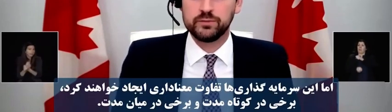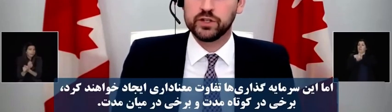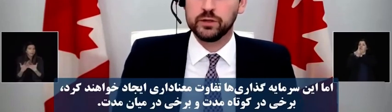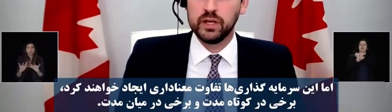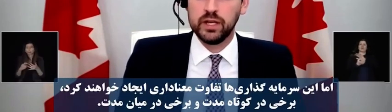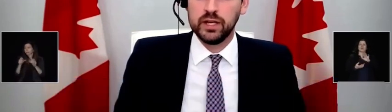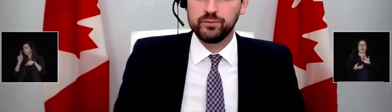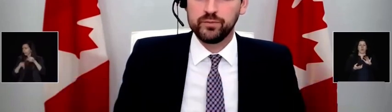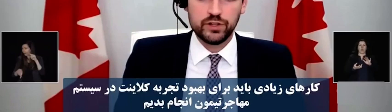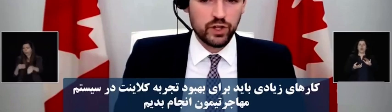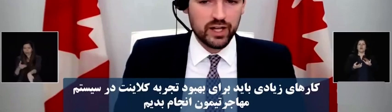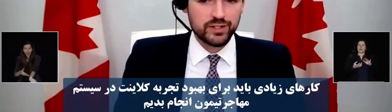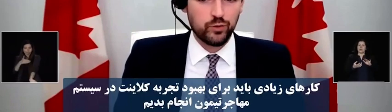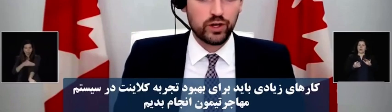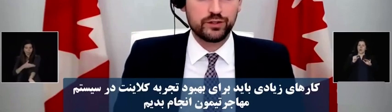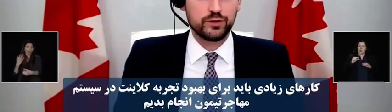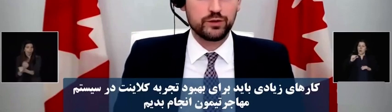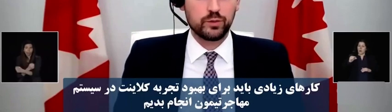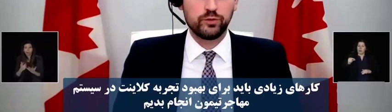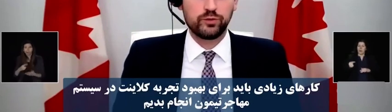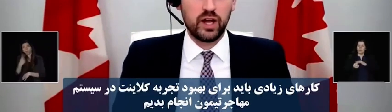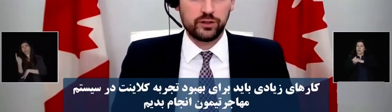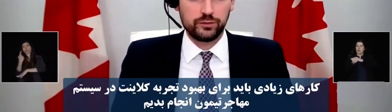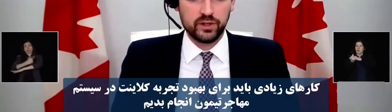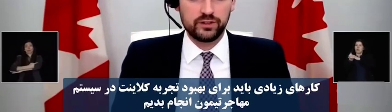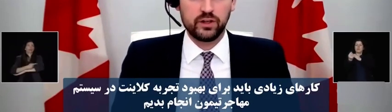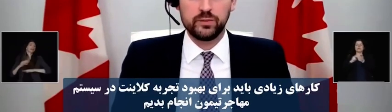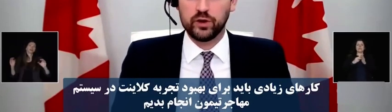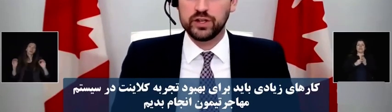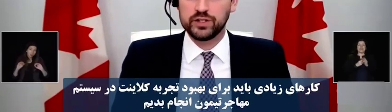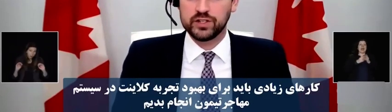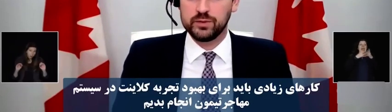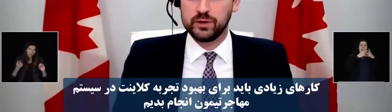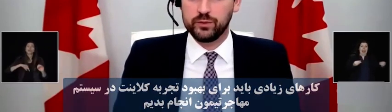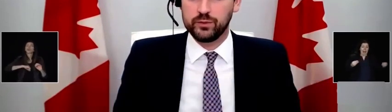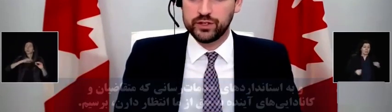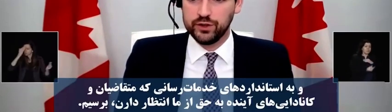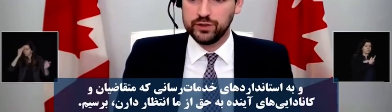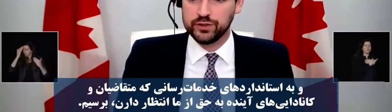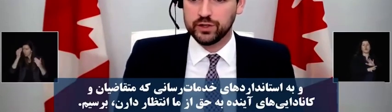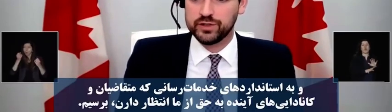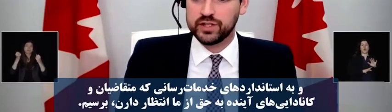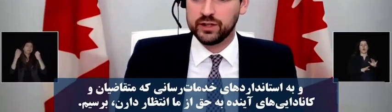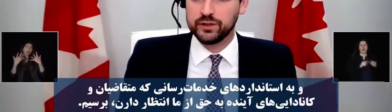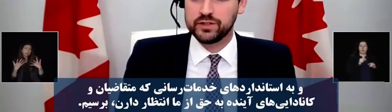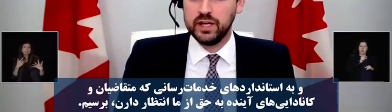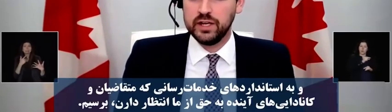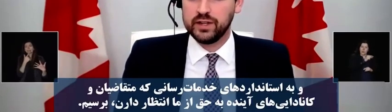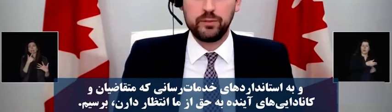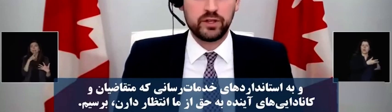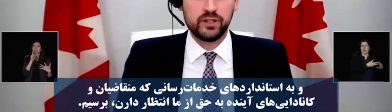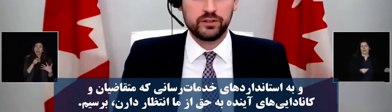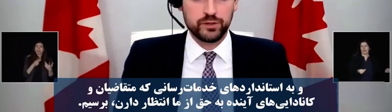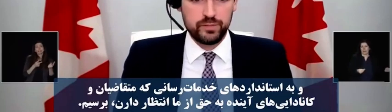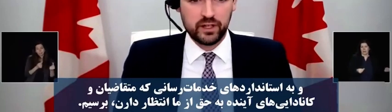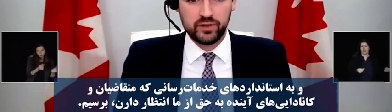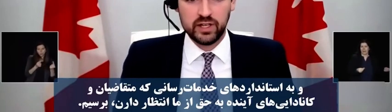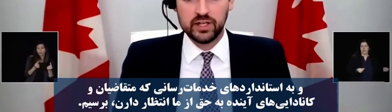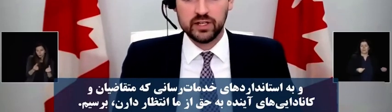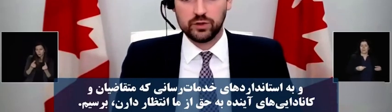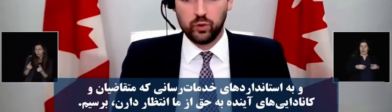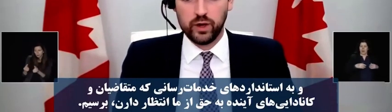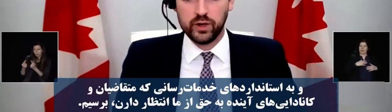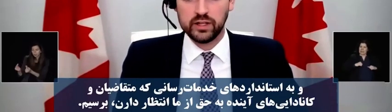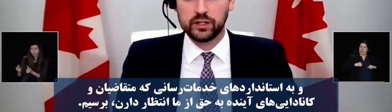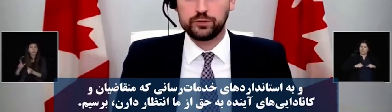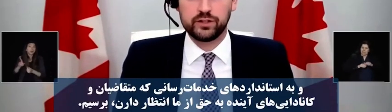some in the medium term. There's lots of work to do to improve client experience in our immigration system in return to service standards that applicants and prospective